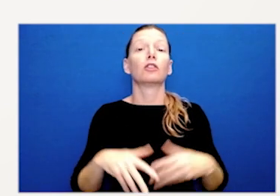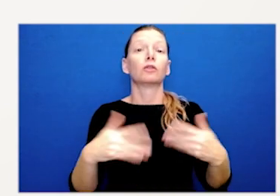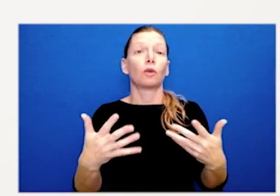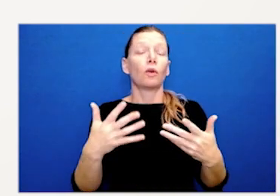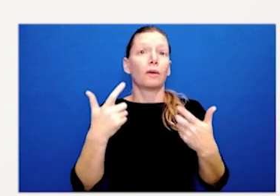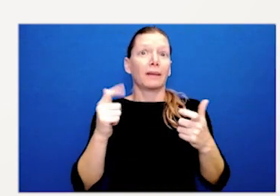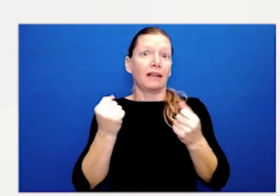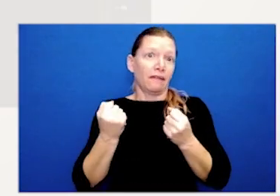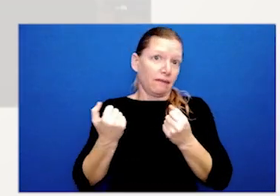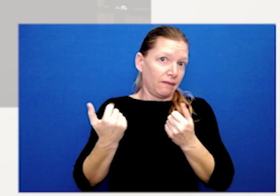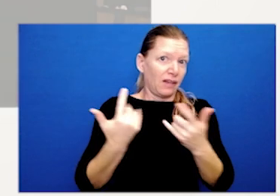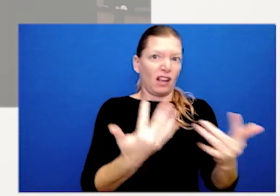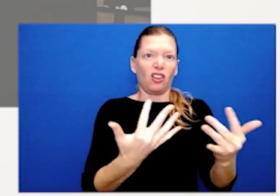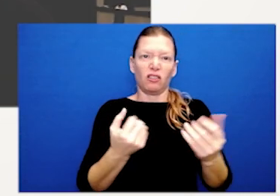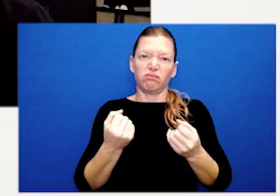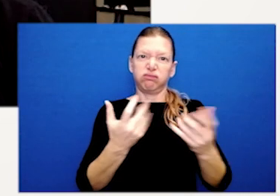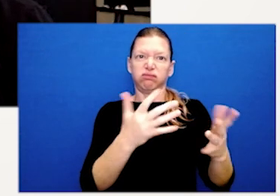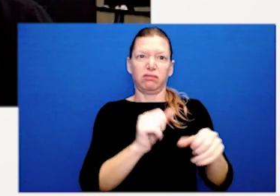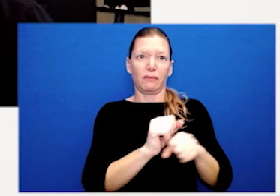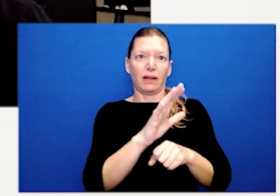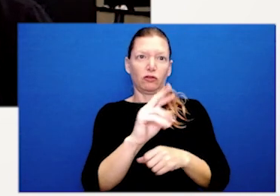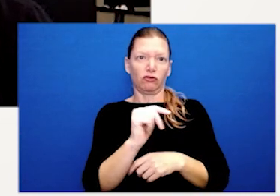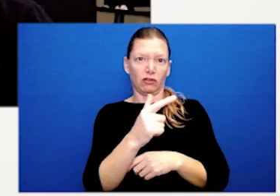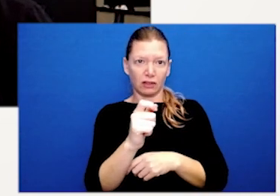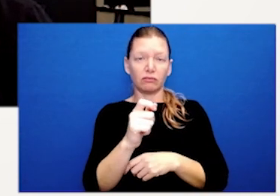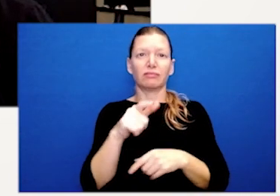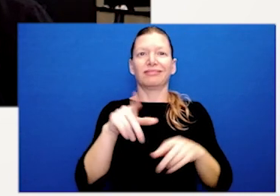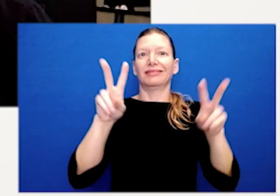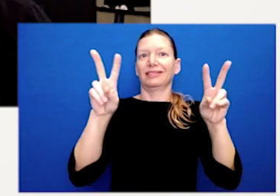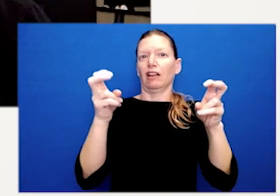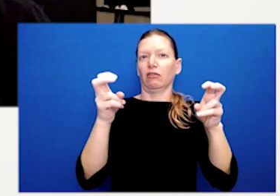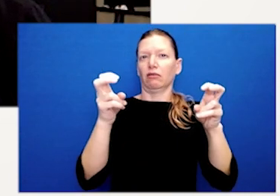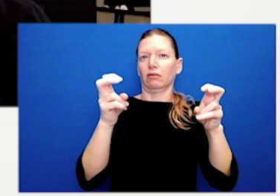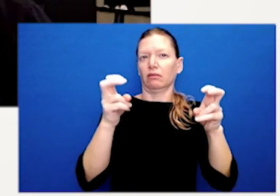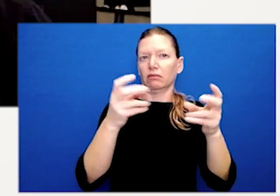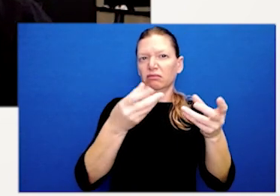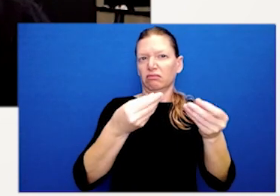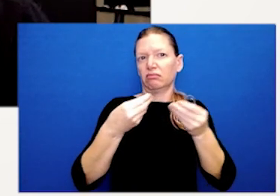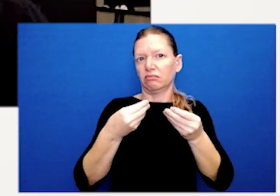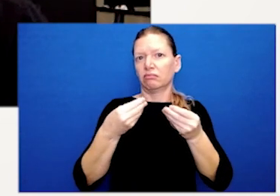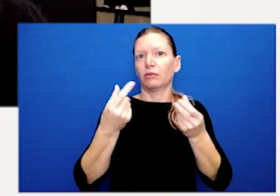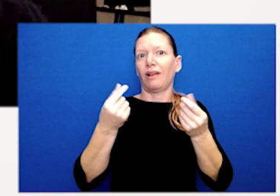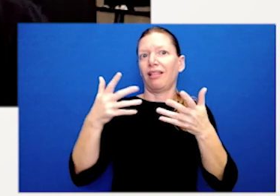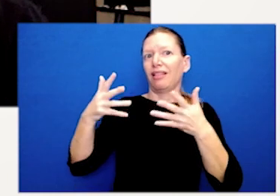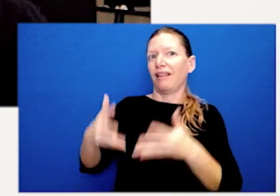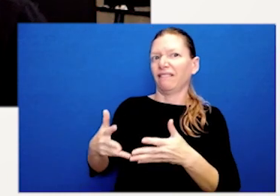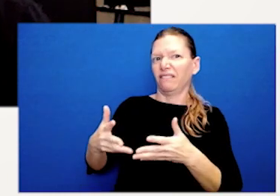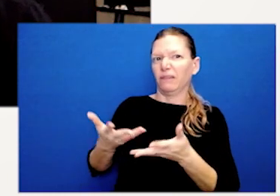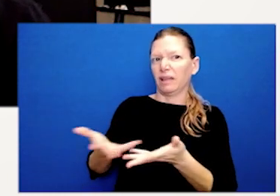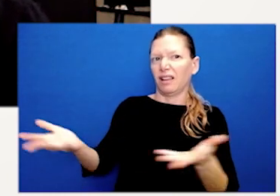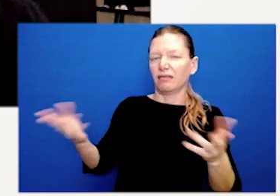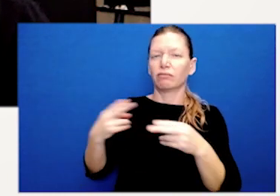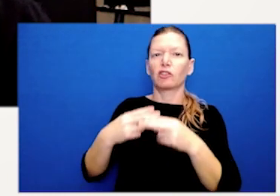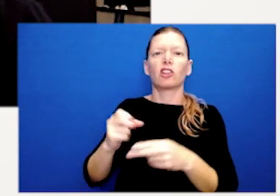So there was a big fire that ripped through the mountain range, and the title of that they gave this, what was